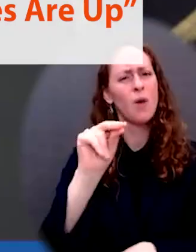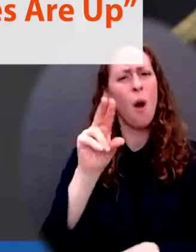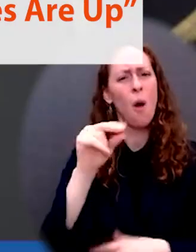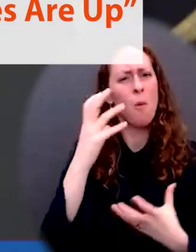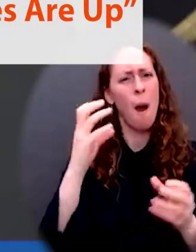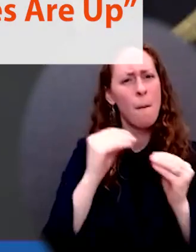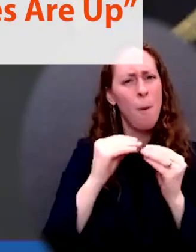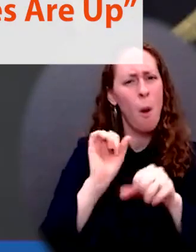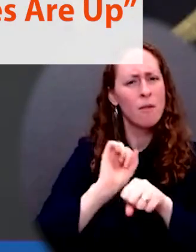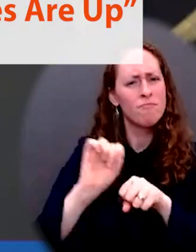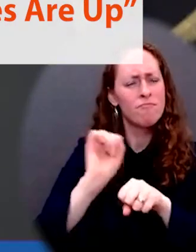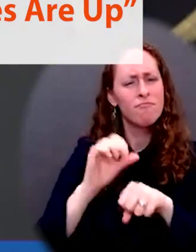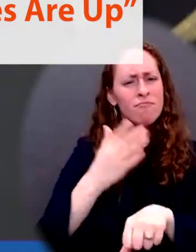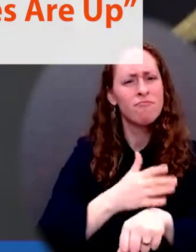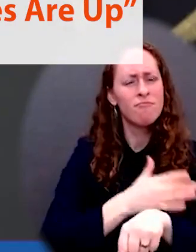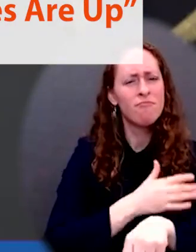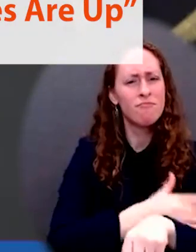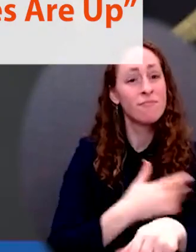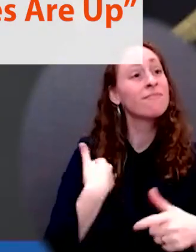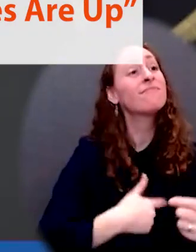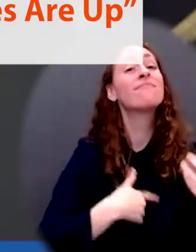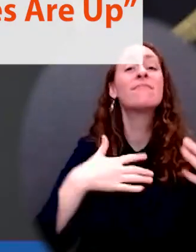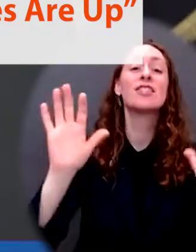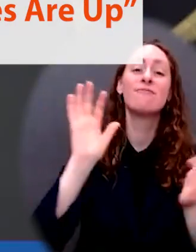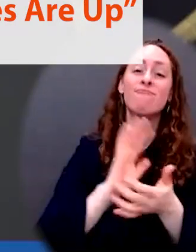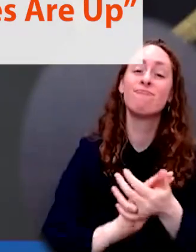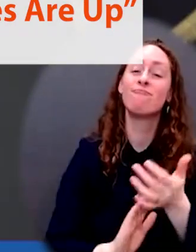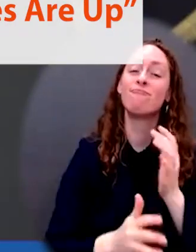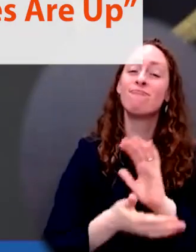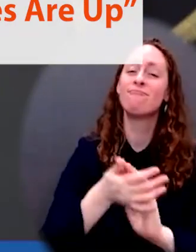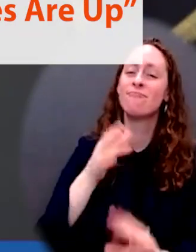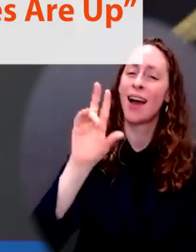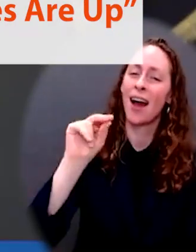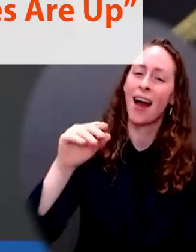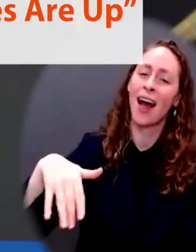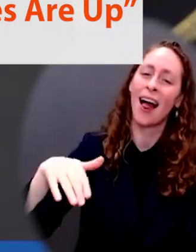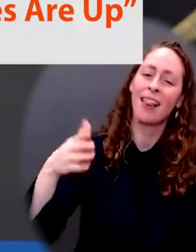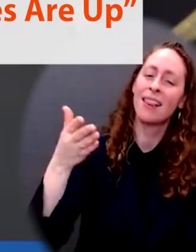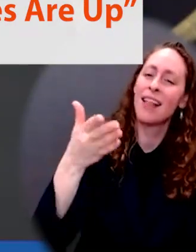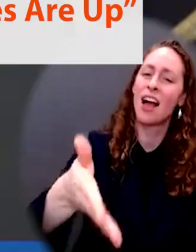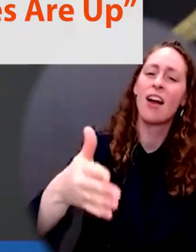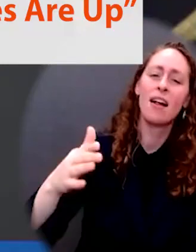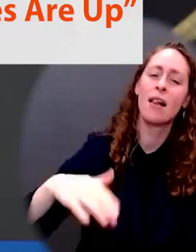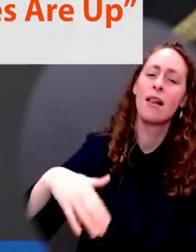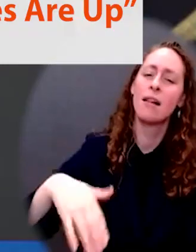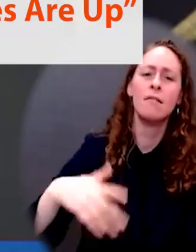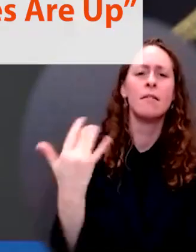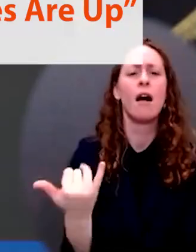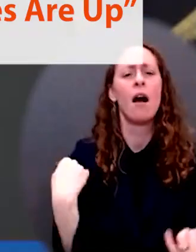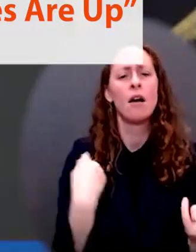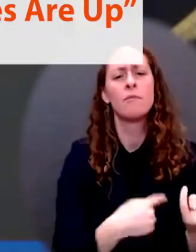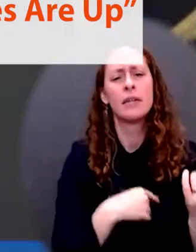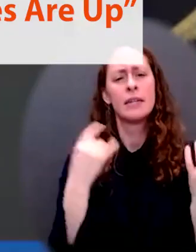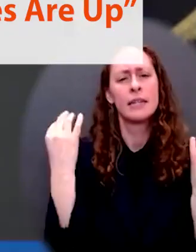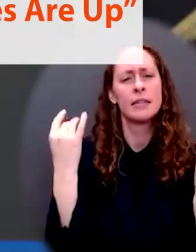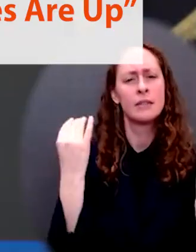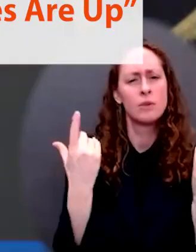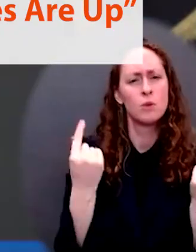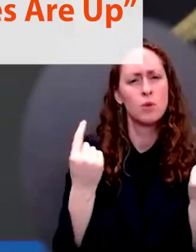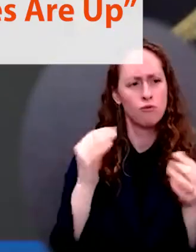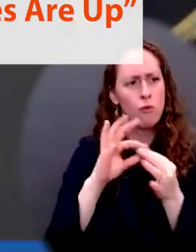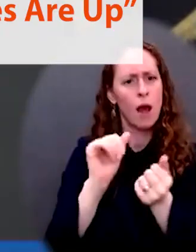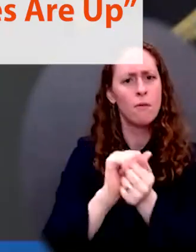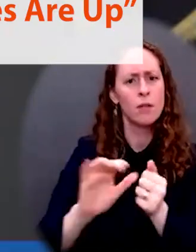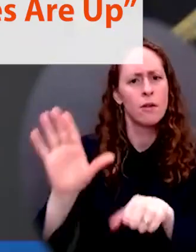it. For many Americans, wages are up this year. In January, wage increases were strong across the board, and that's